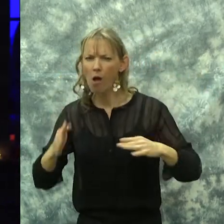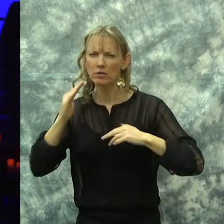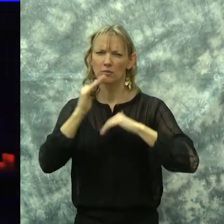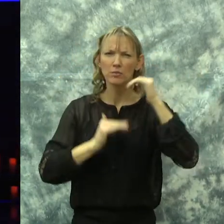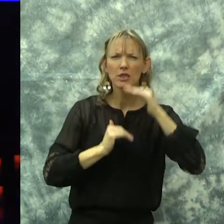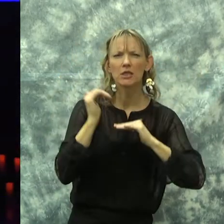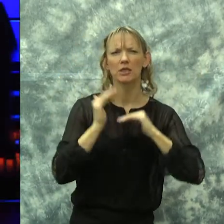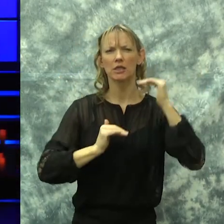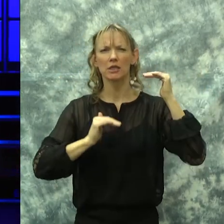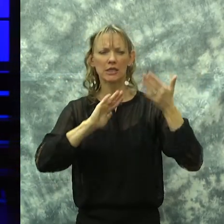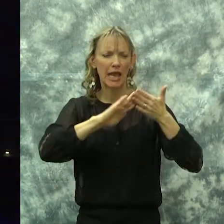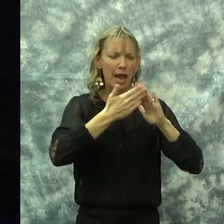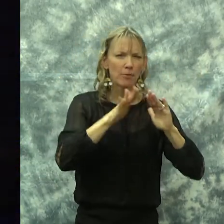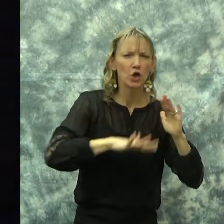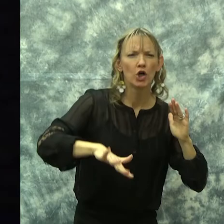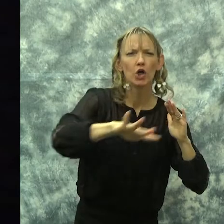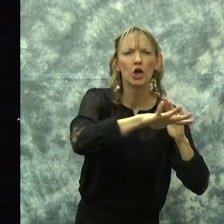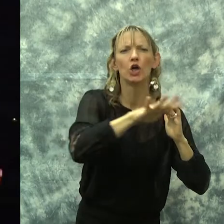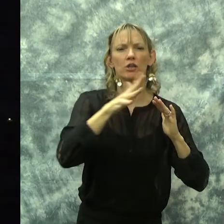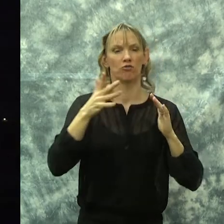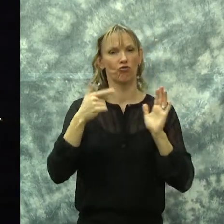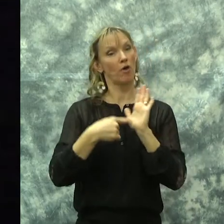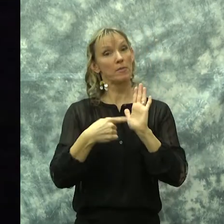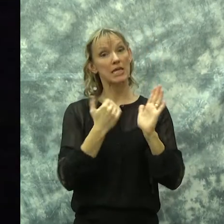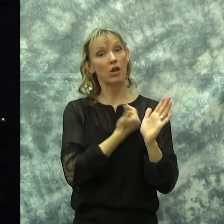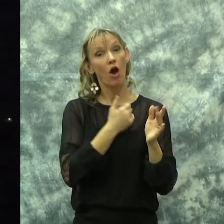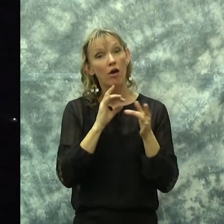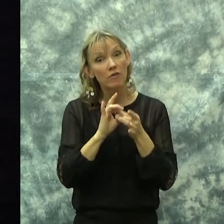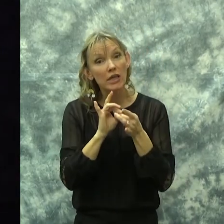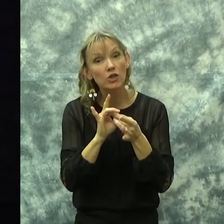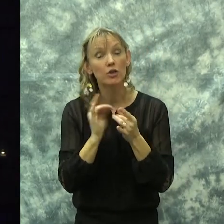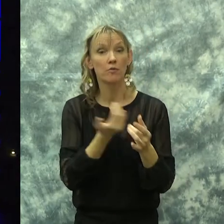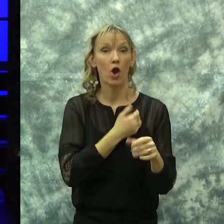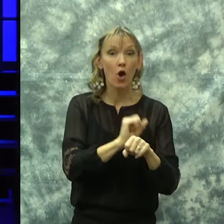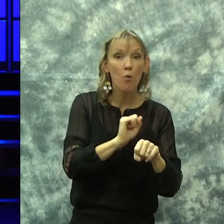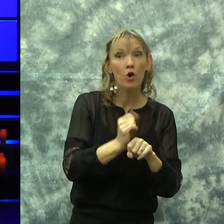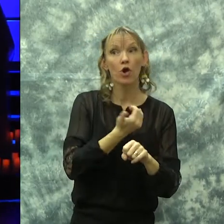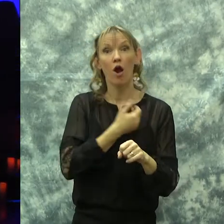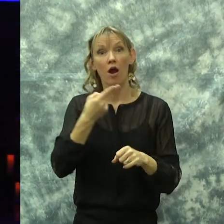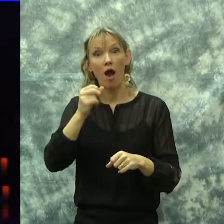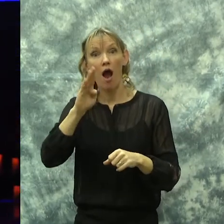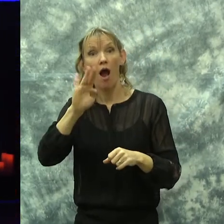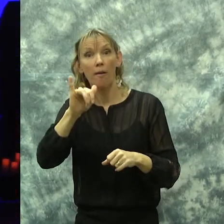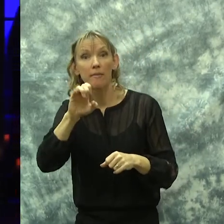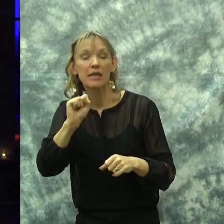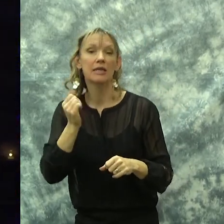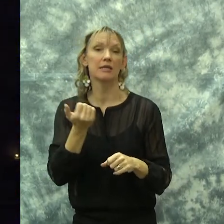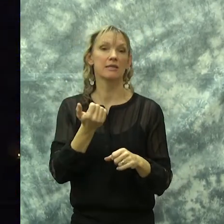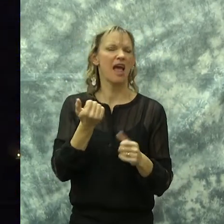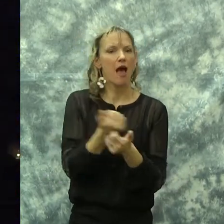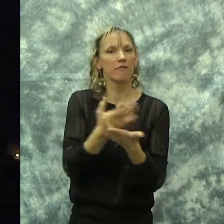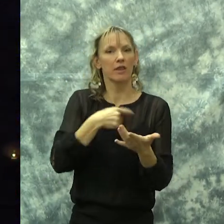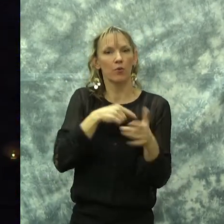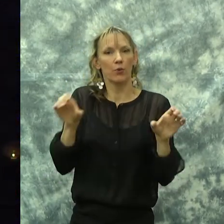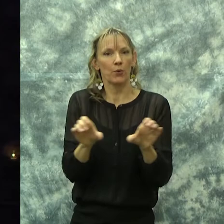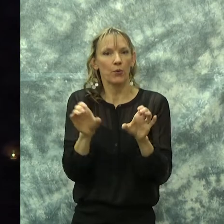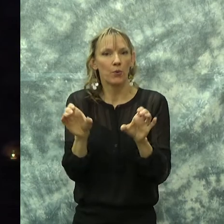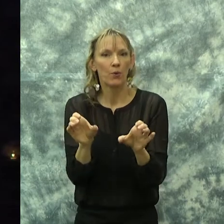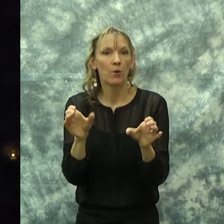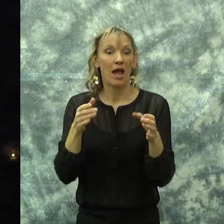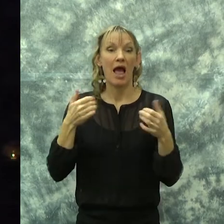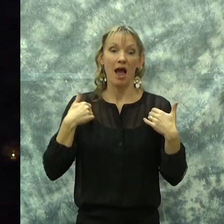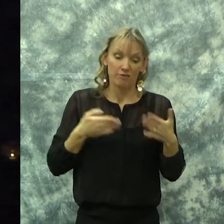and neighborhoods, and these all represent our relationships and our work and our hobbies and all the stuff that we do. And